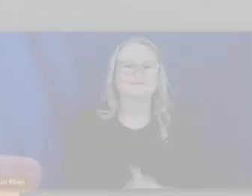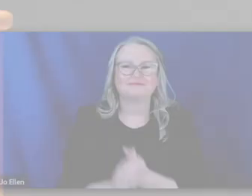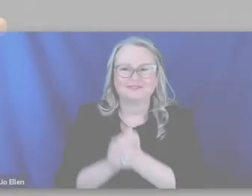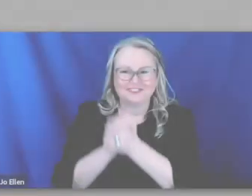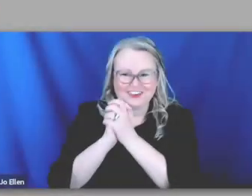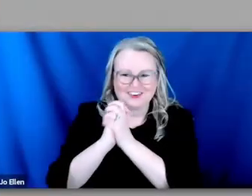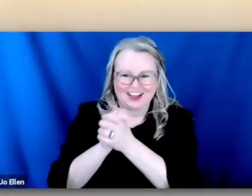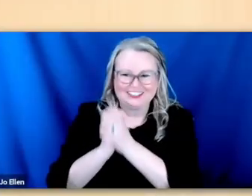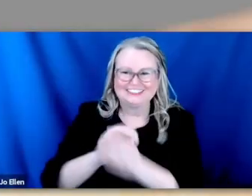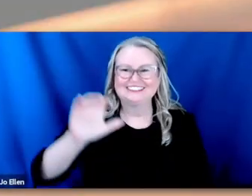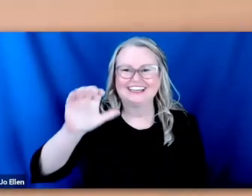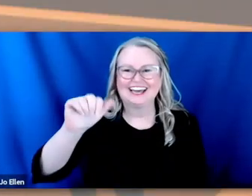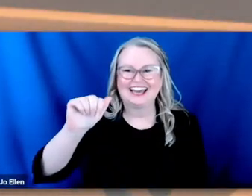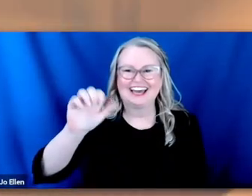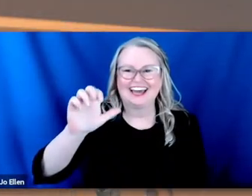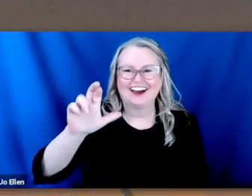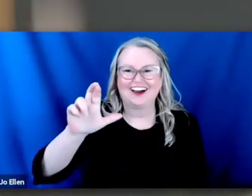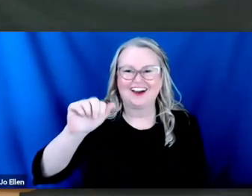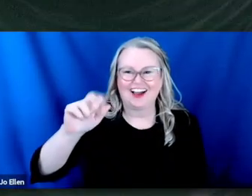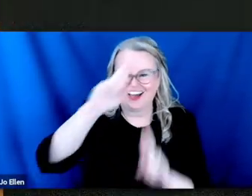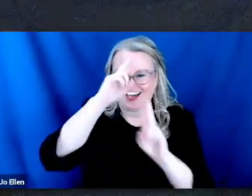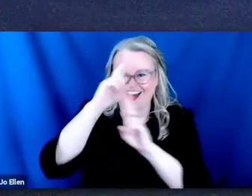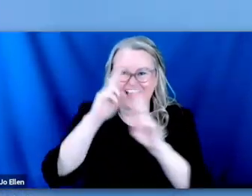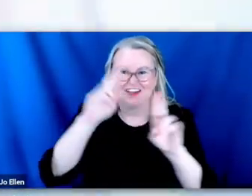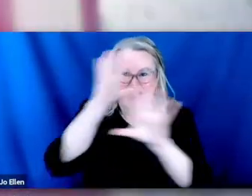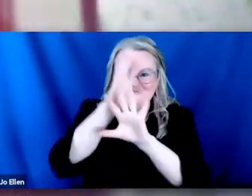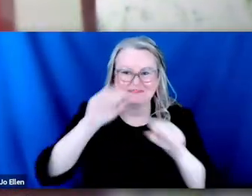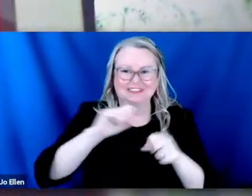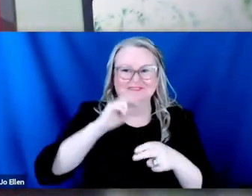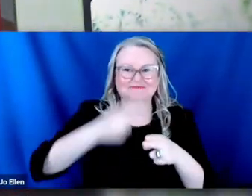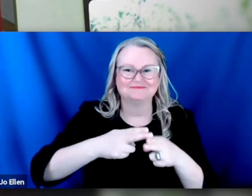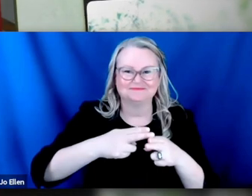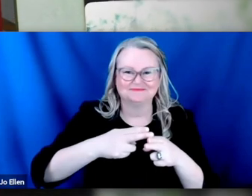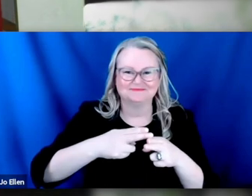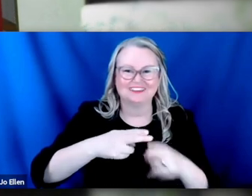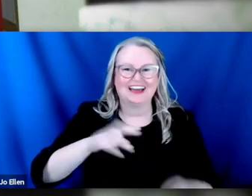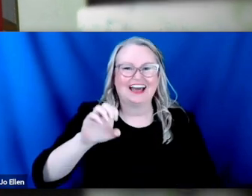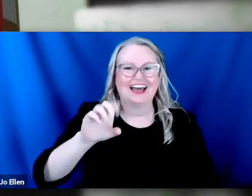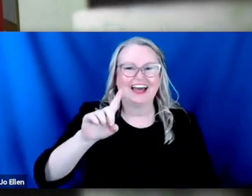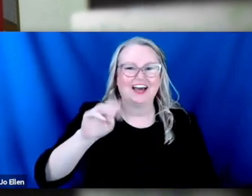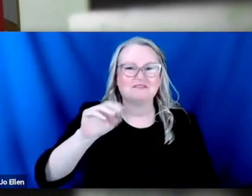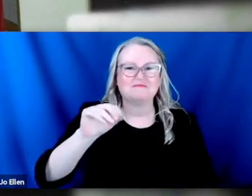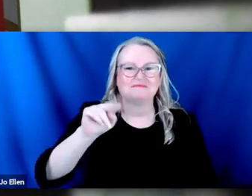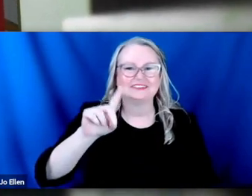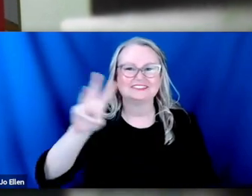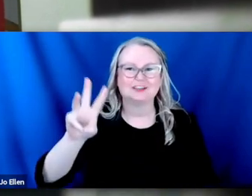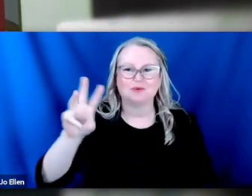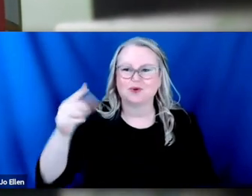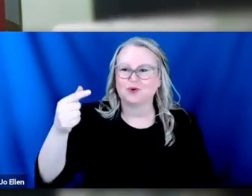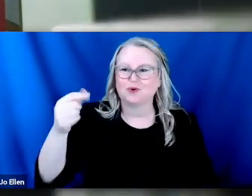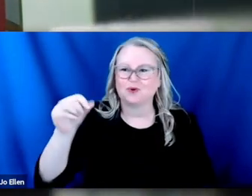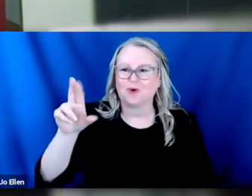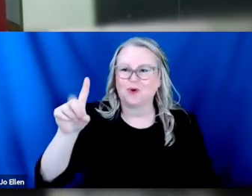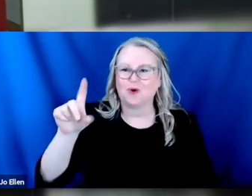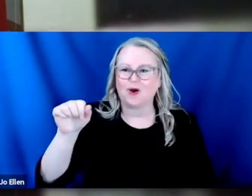Congratulations, AERA Honorary President Edmund W. Gordon. Few of us in this life manage